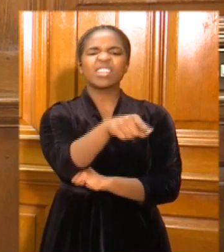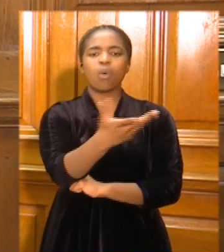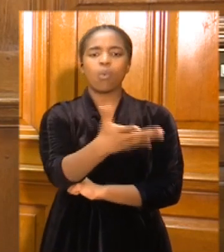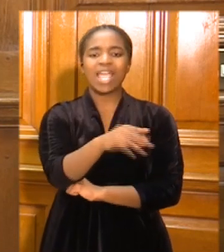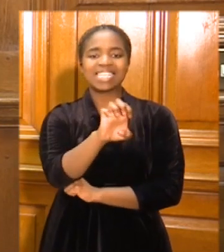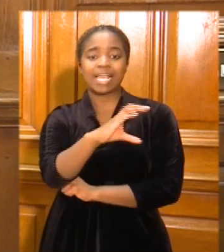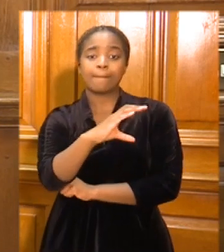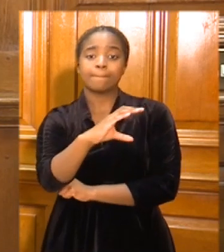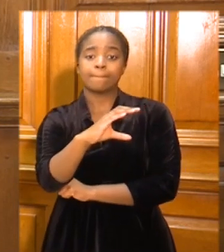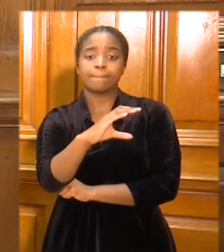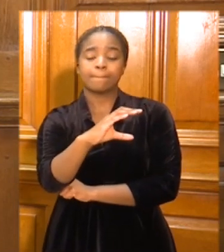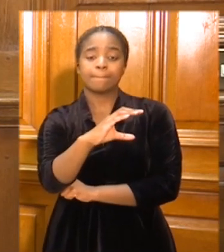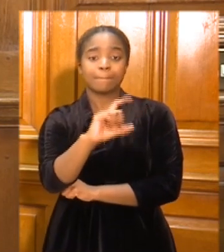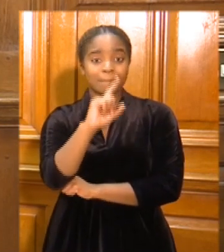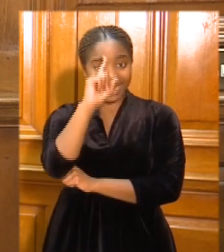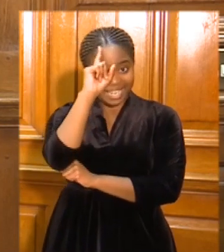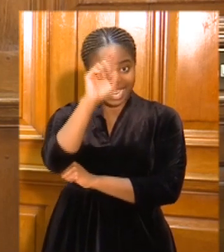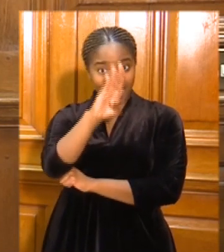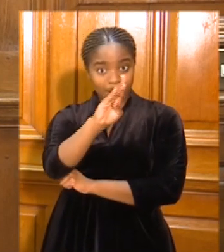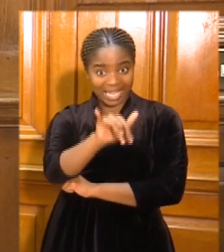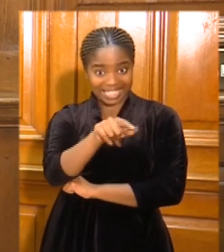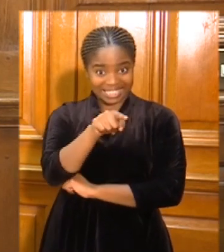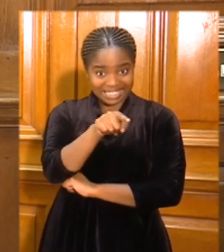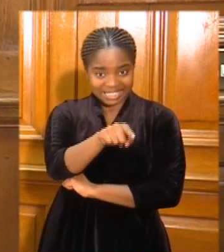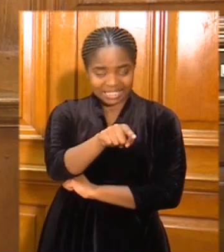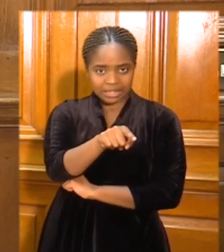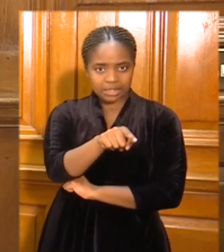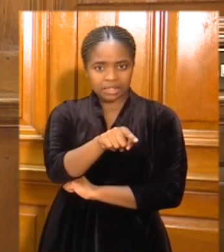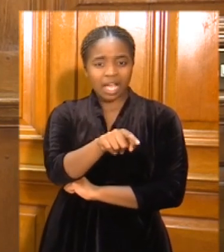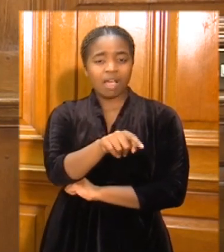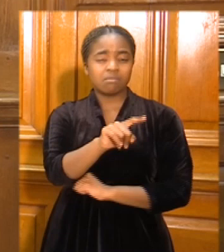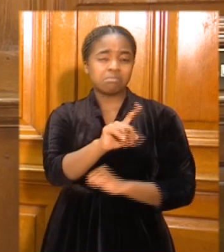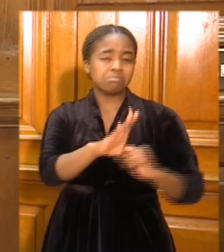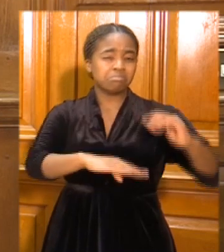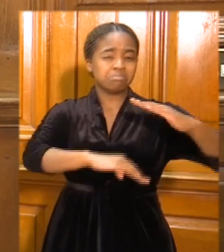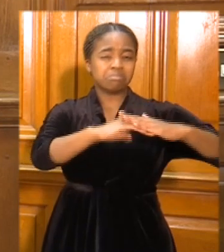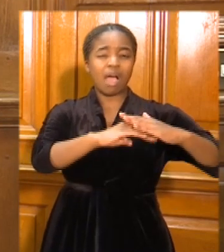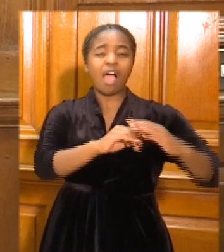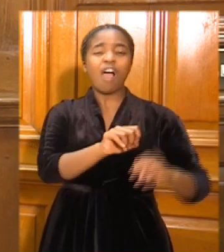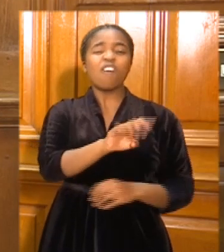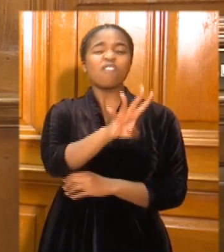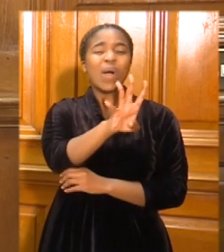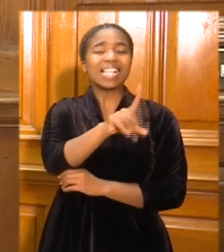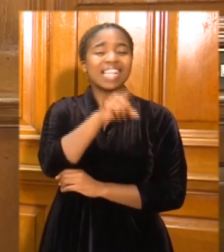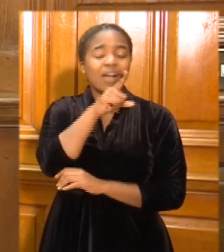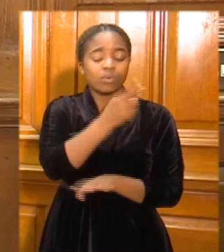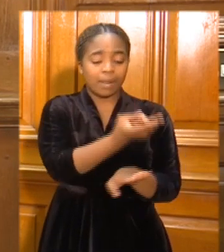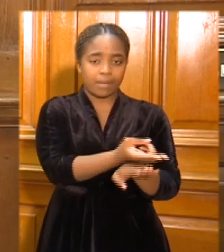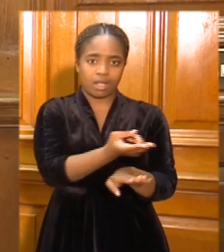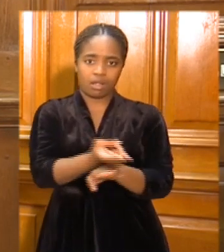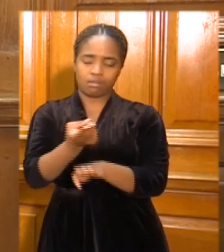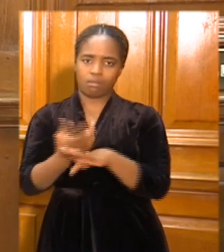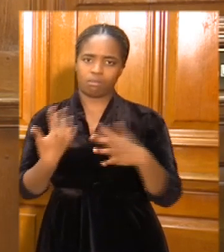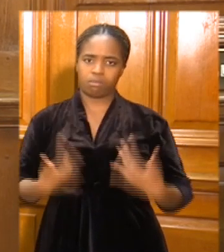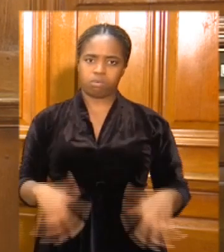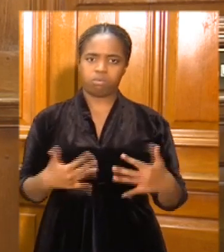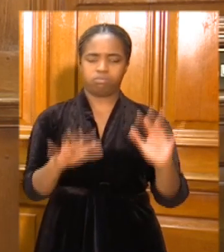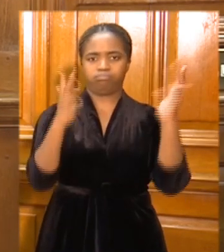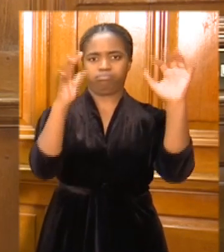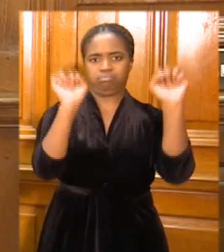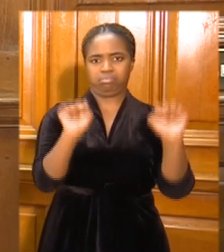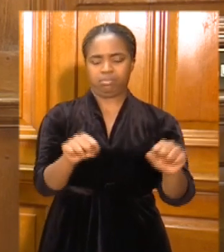Mandela Bay that will be able to accommodate up to 4,000 beds. One of the greatest challenges we